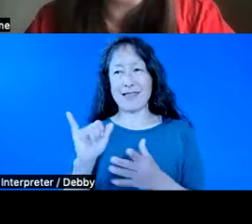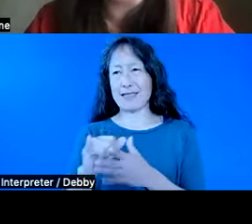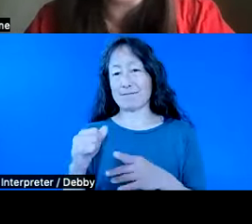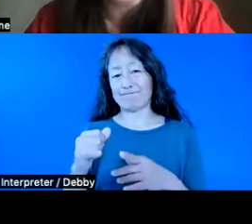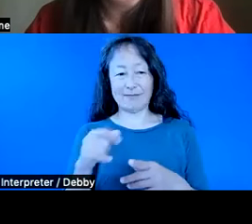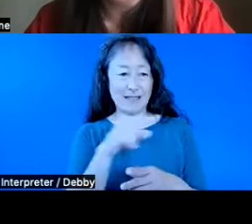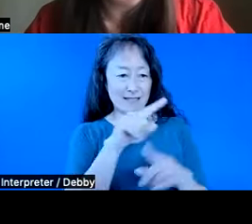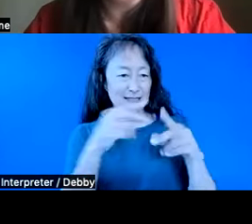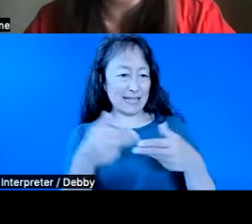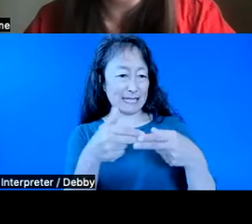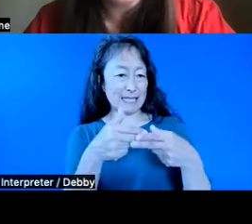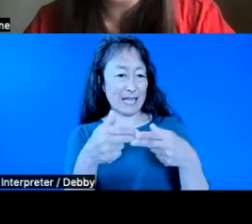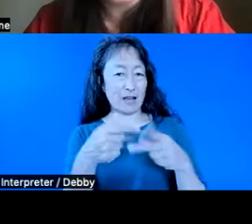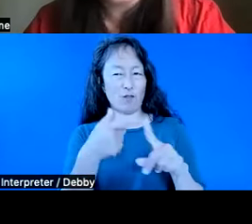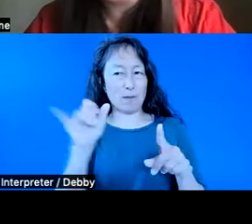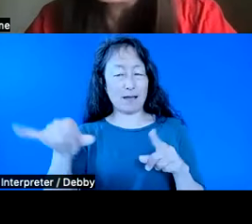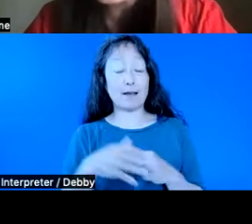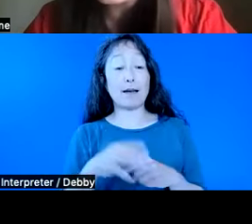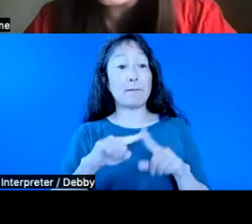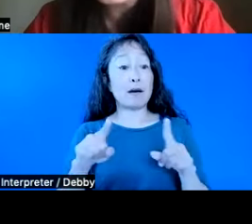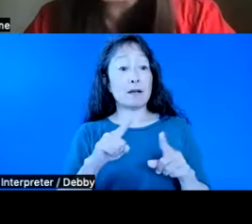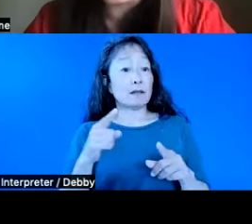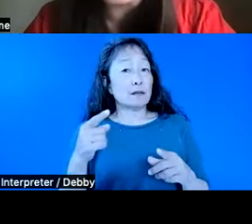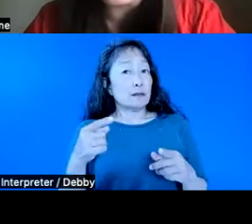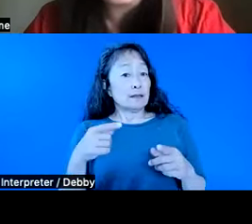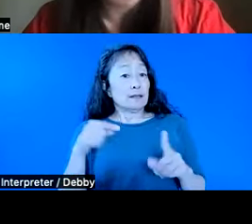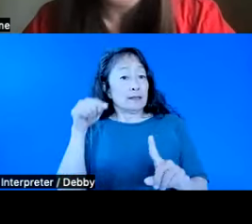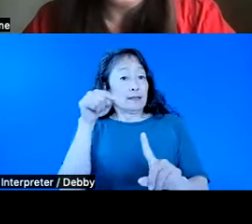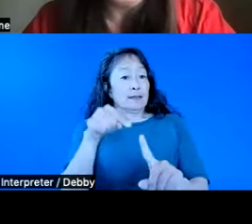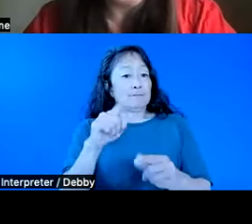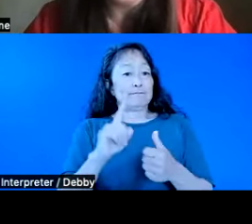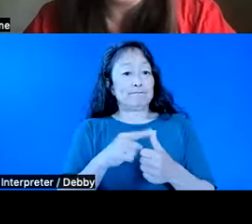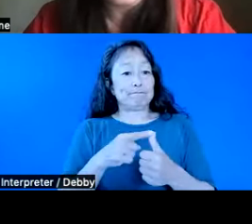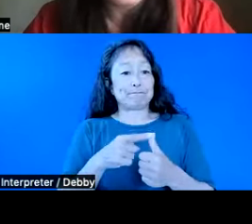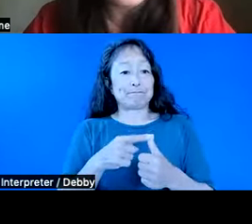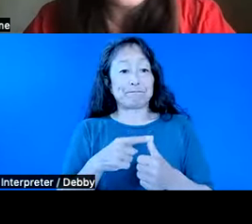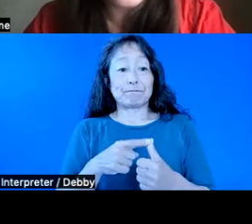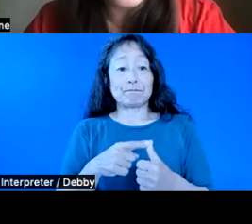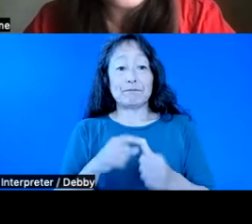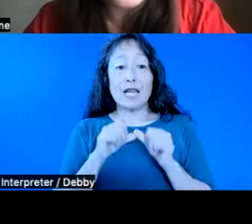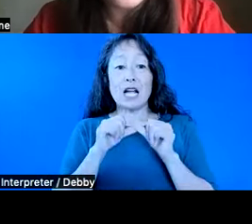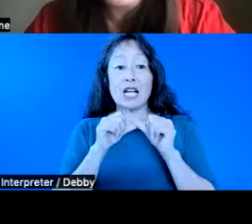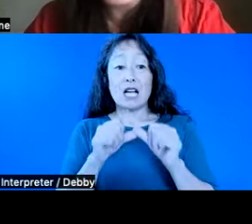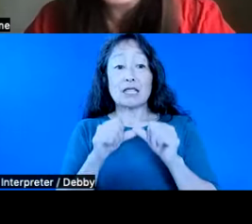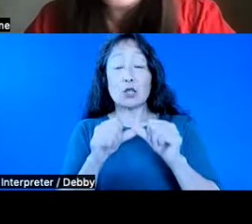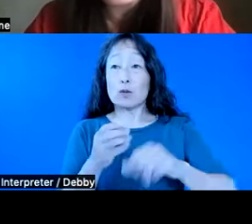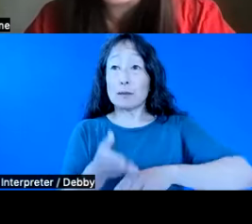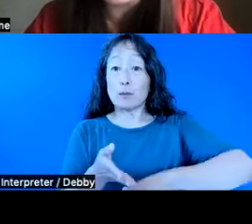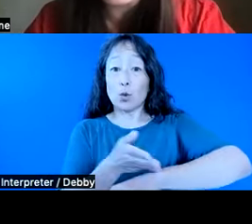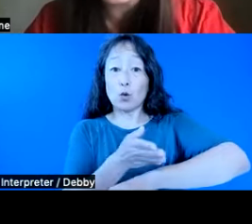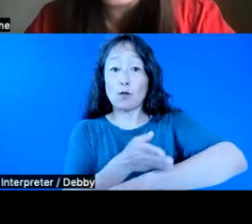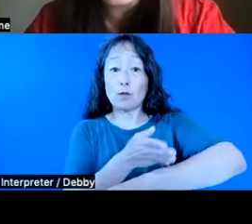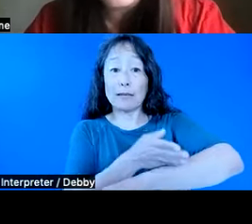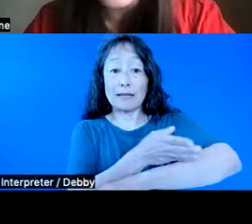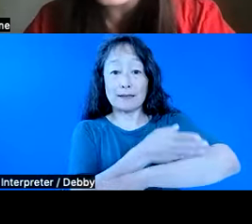but those key to effective SARTs is one is that continuous improvement. As we talked about before with people who have those